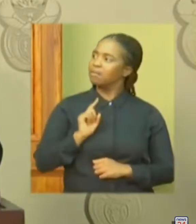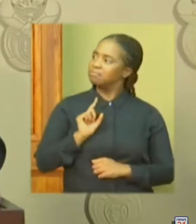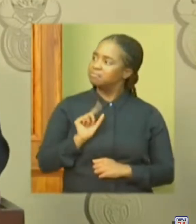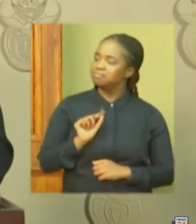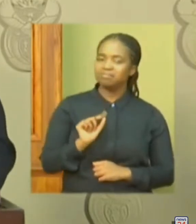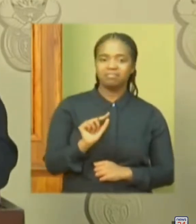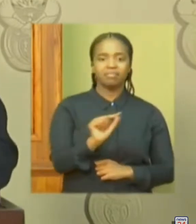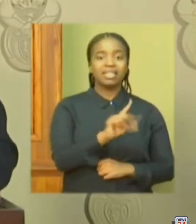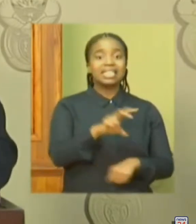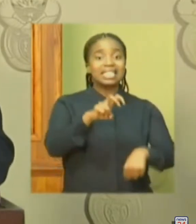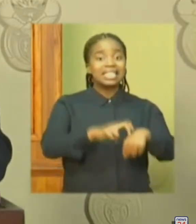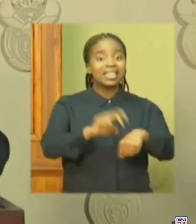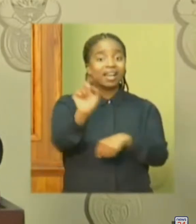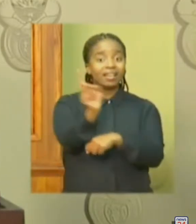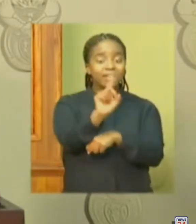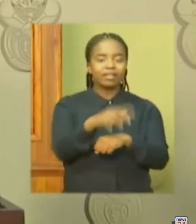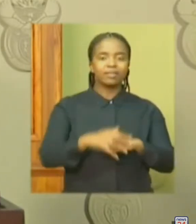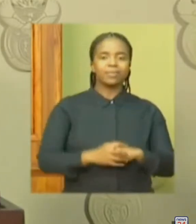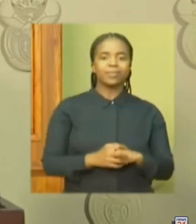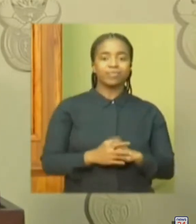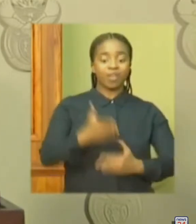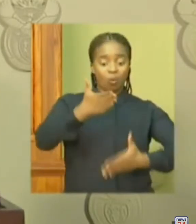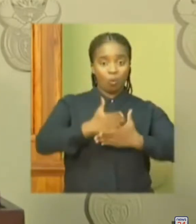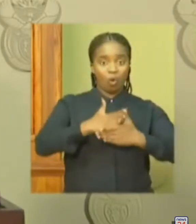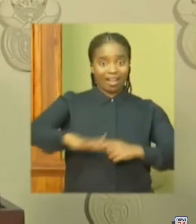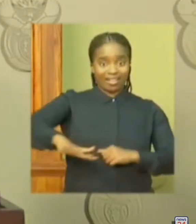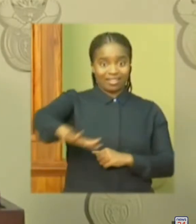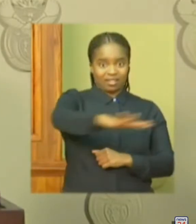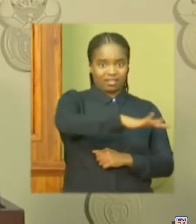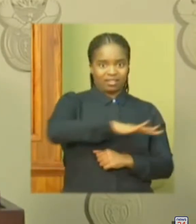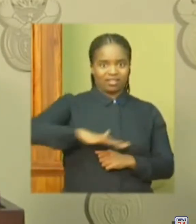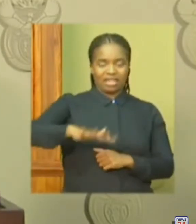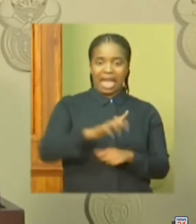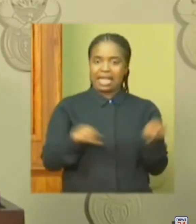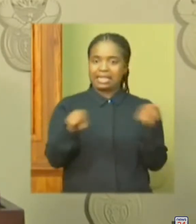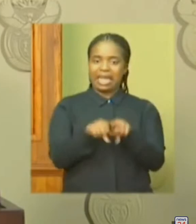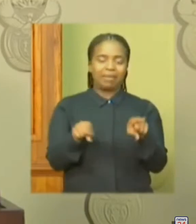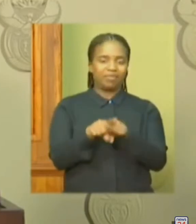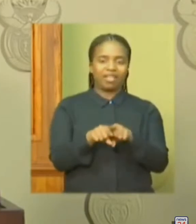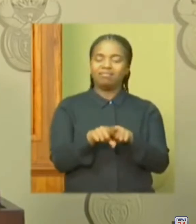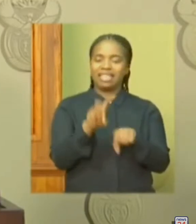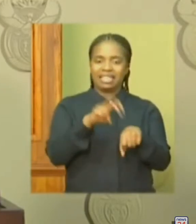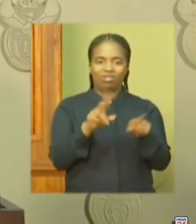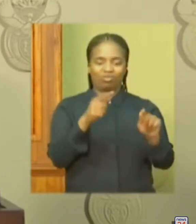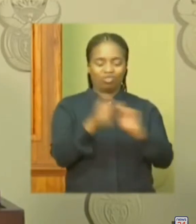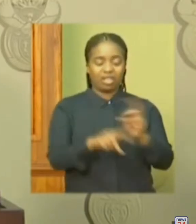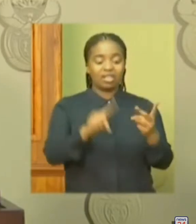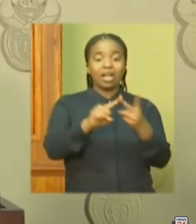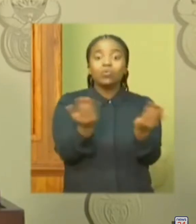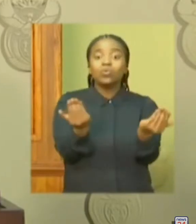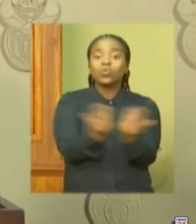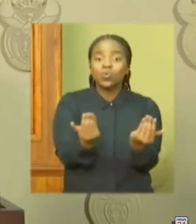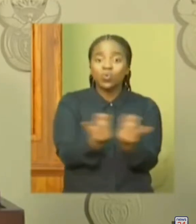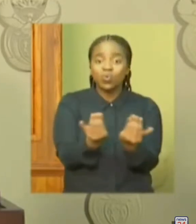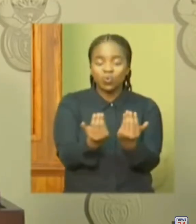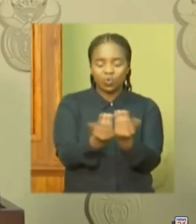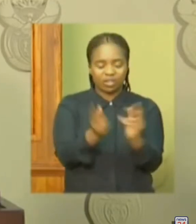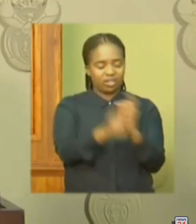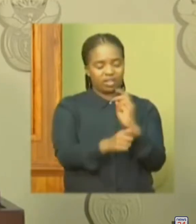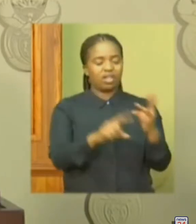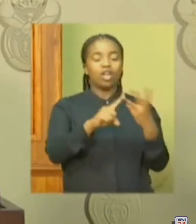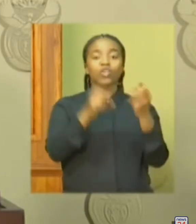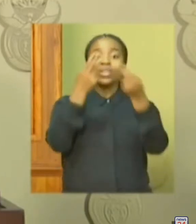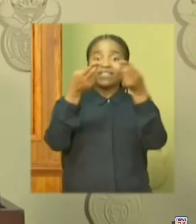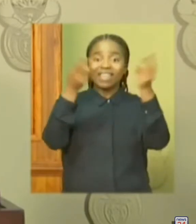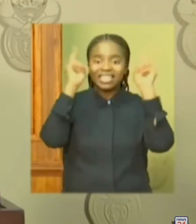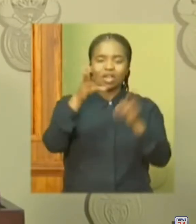need to reorganize our workplaces, our schools, our universities, our